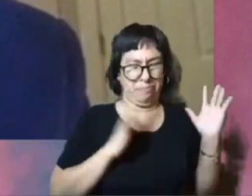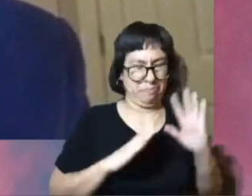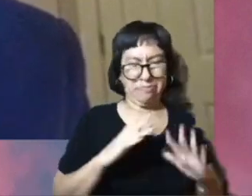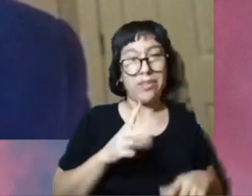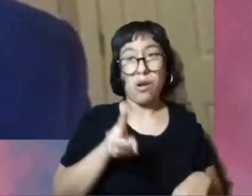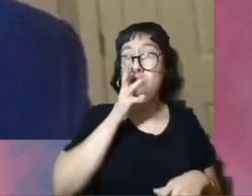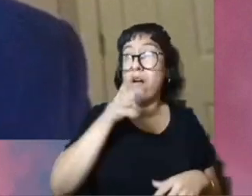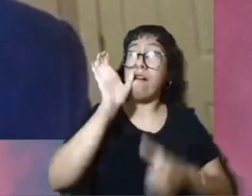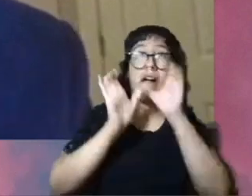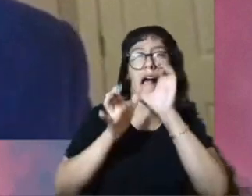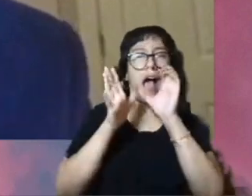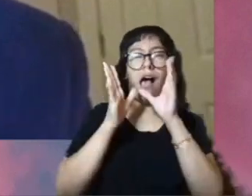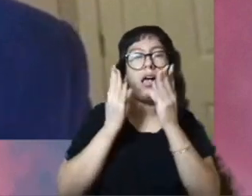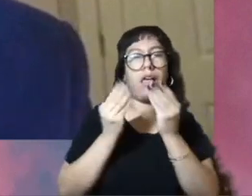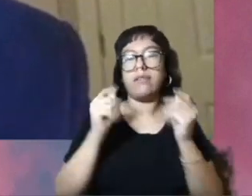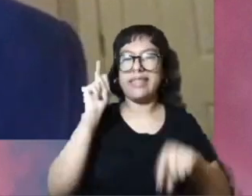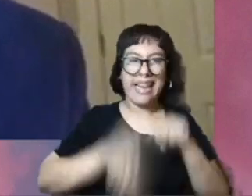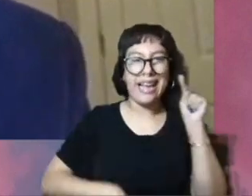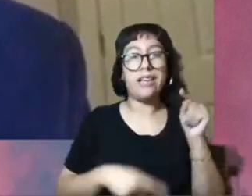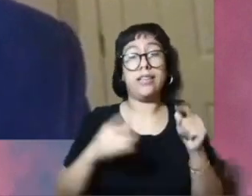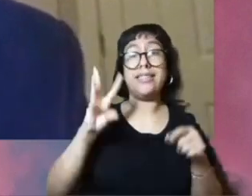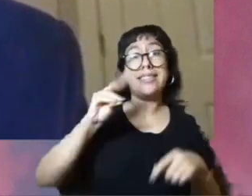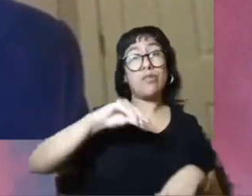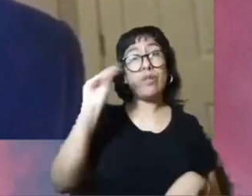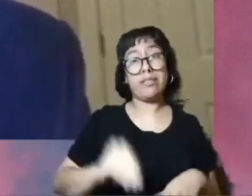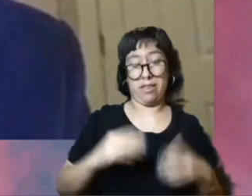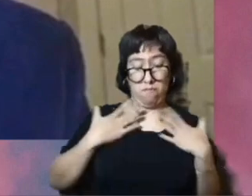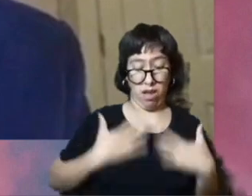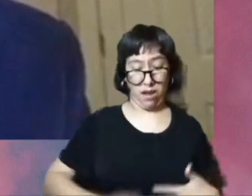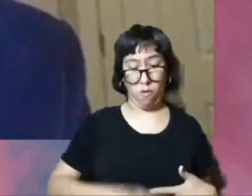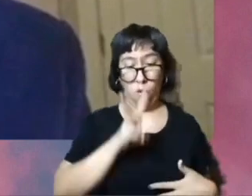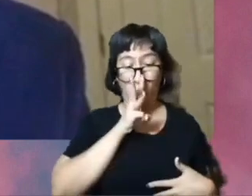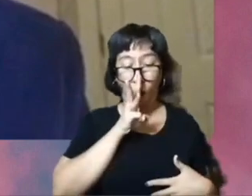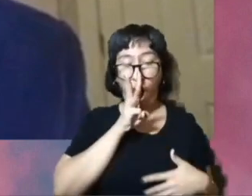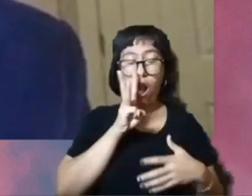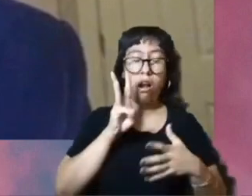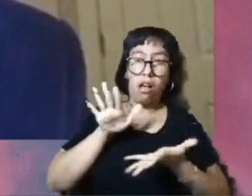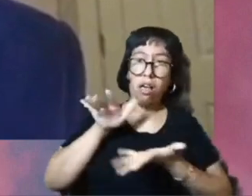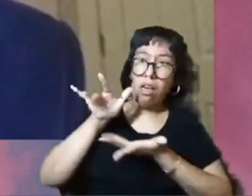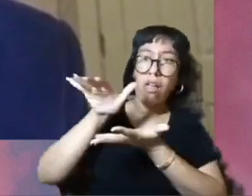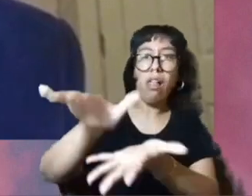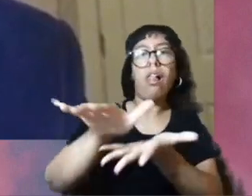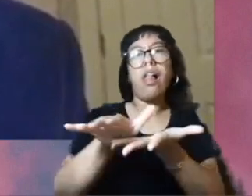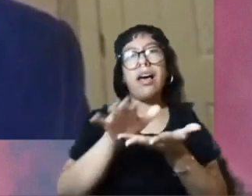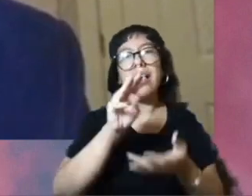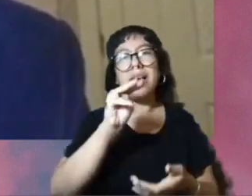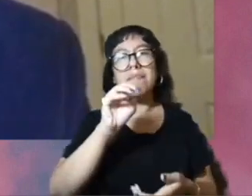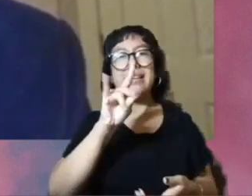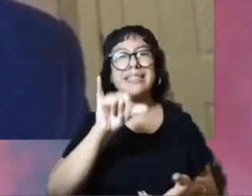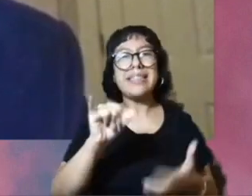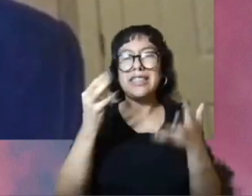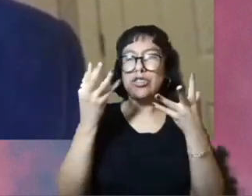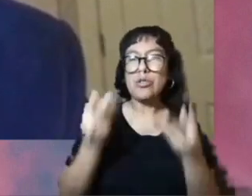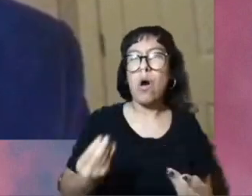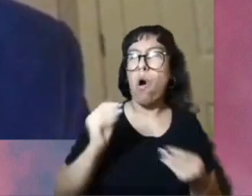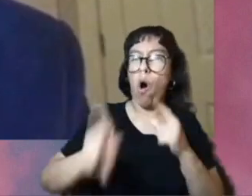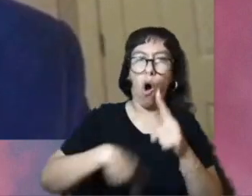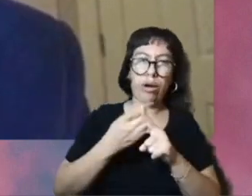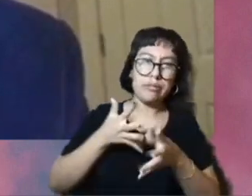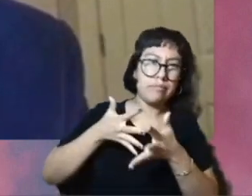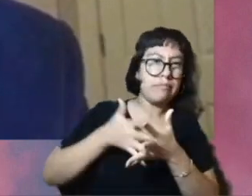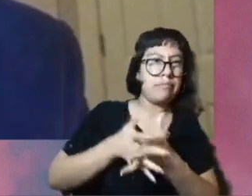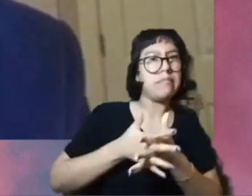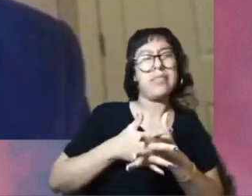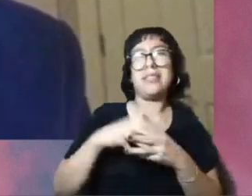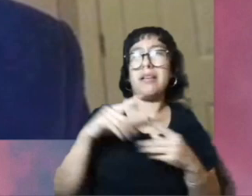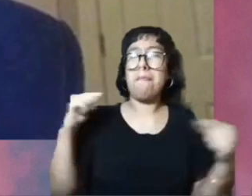can wash clean. 60% of this body contains water, water forever laced with mandi and silk, forever laced with partition